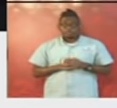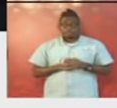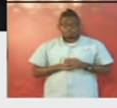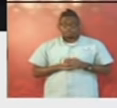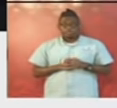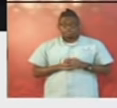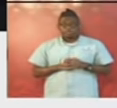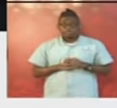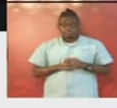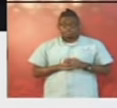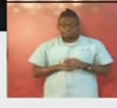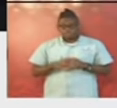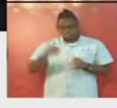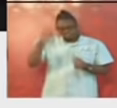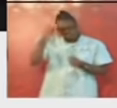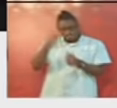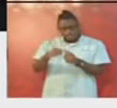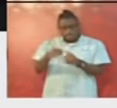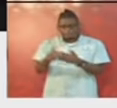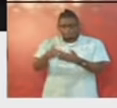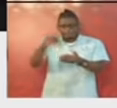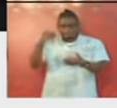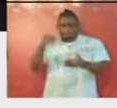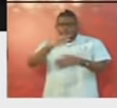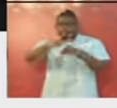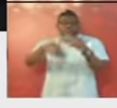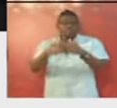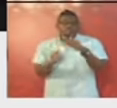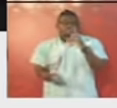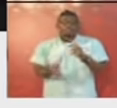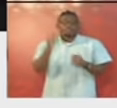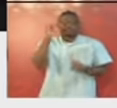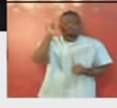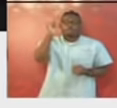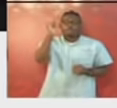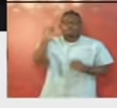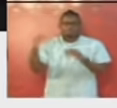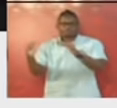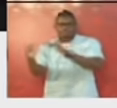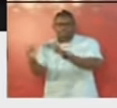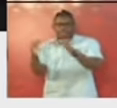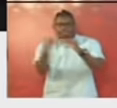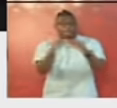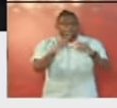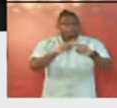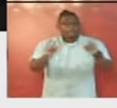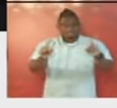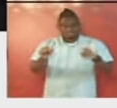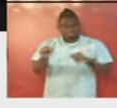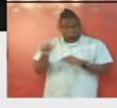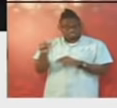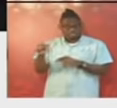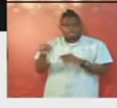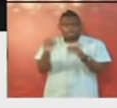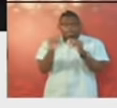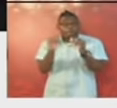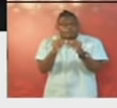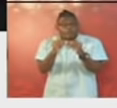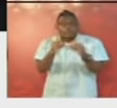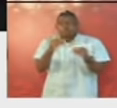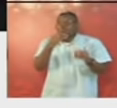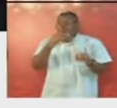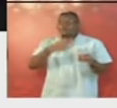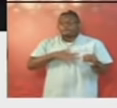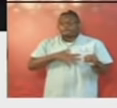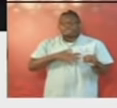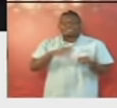50-50 nationally, but in St. George West County, seems to be predominantly female with 62.7% affected